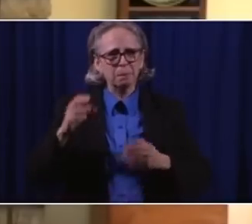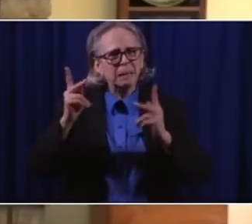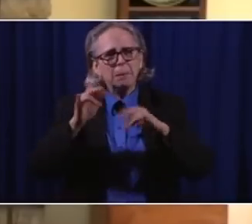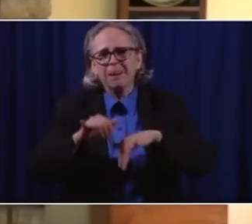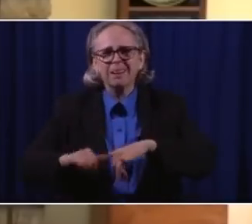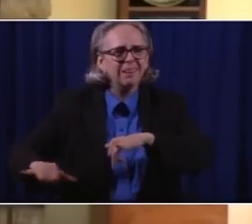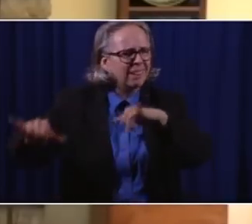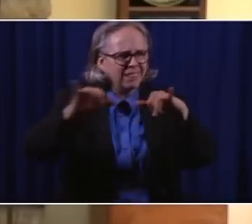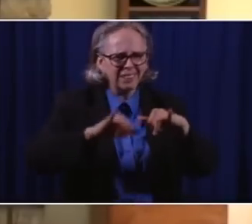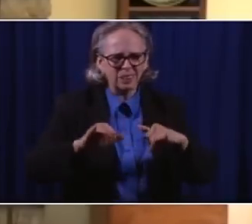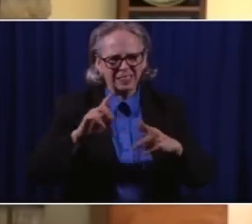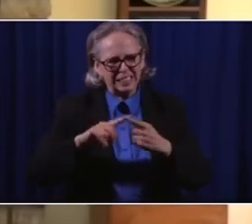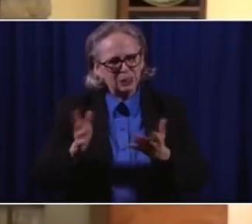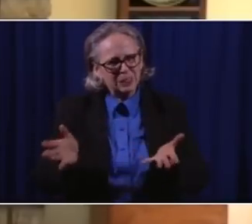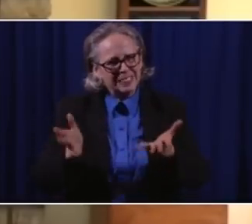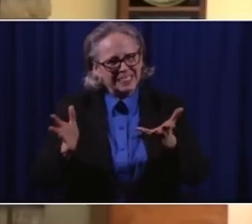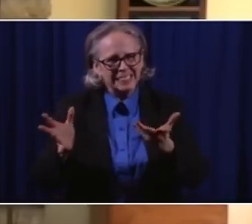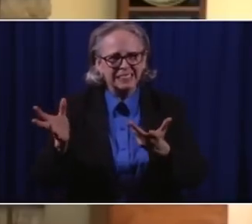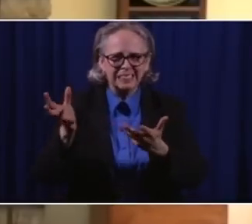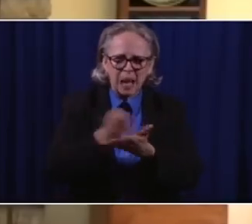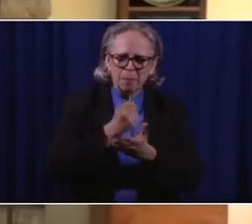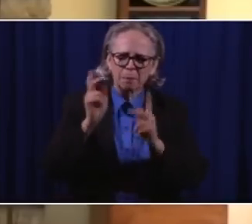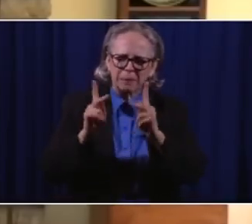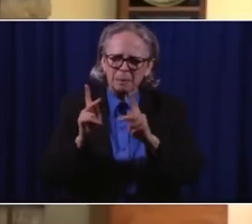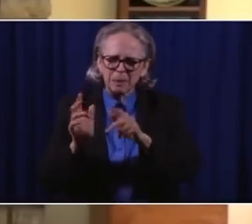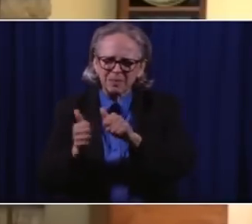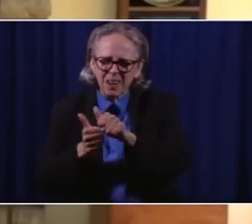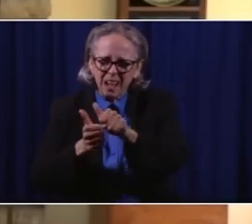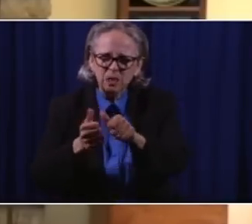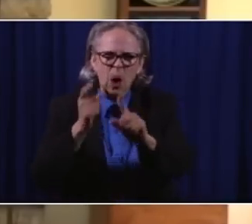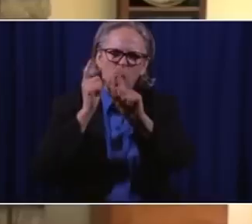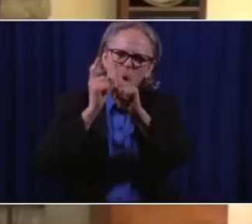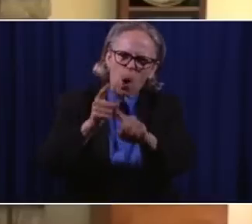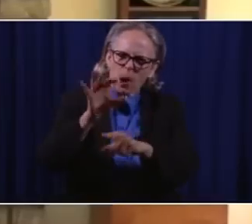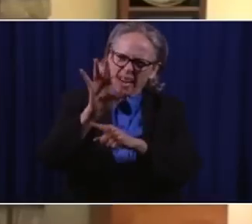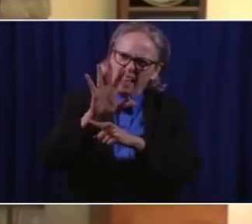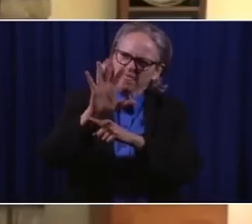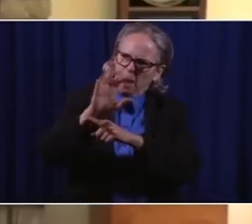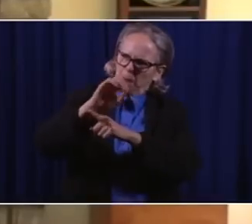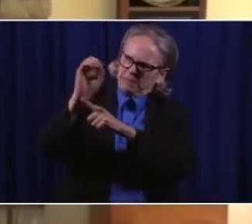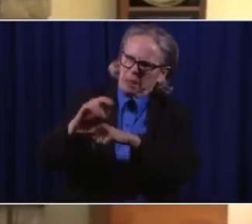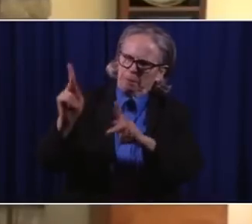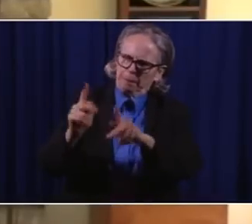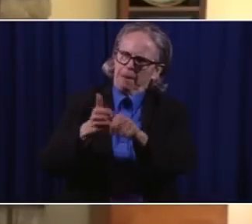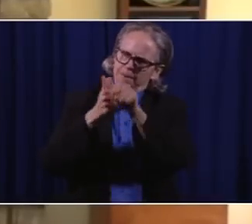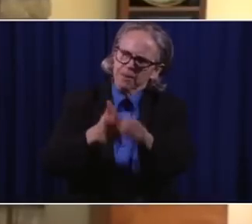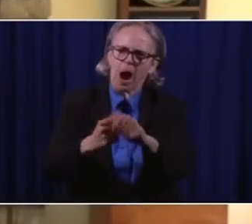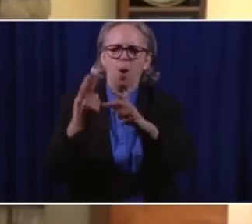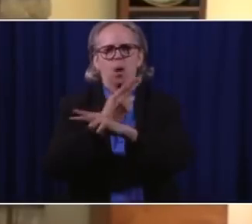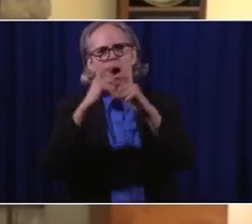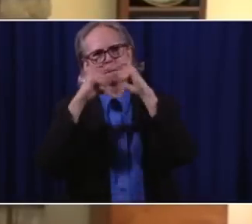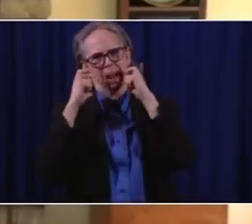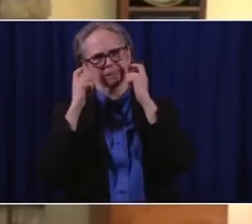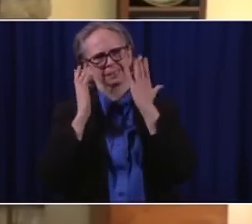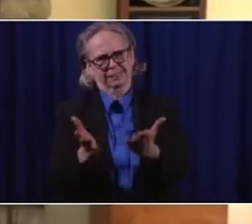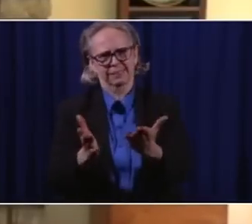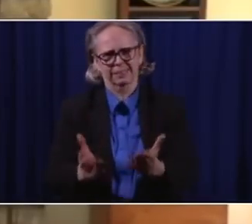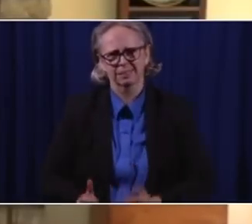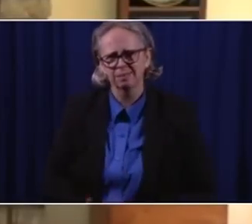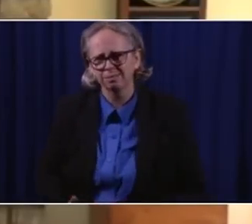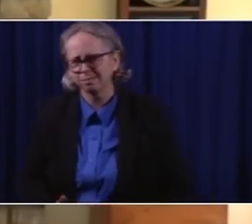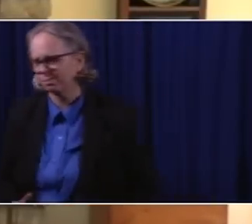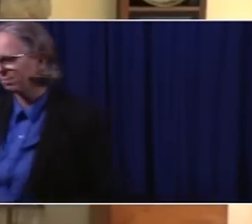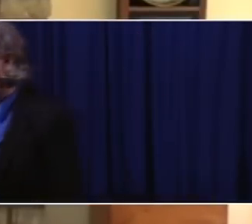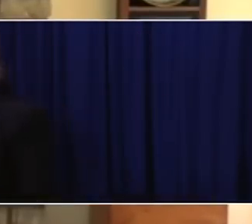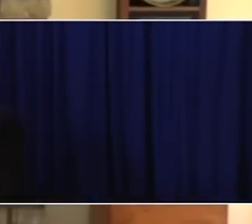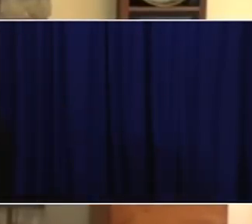neighborhood of 95%, what we're trying to do. Governor, next question is the last question for today, and it